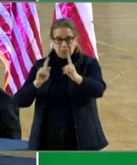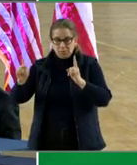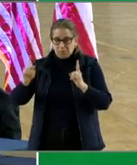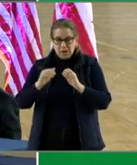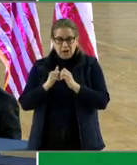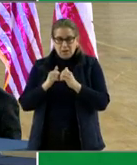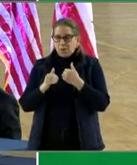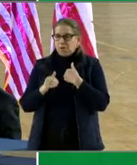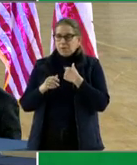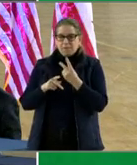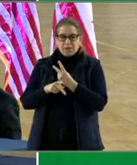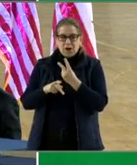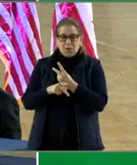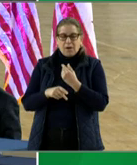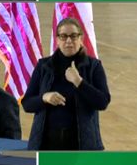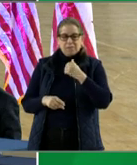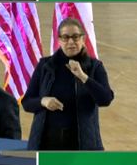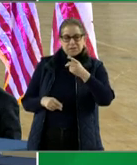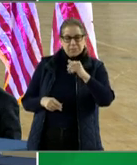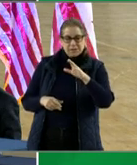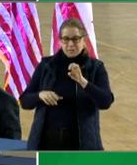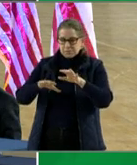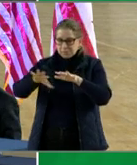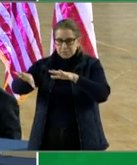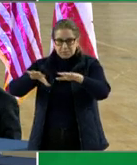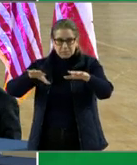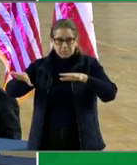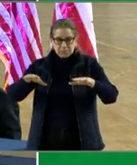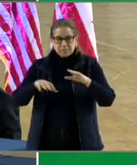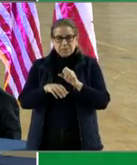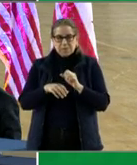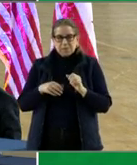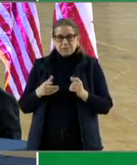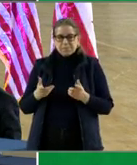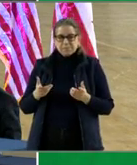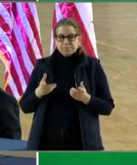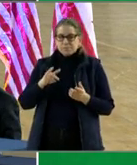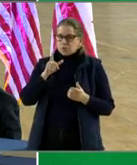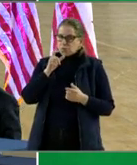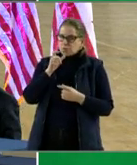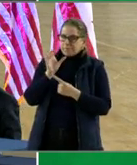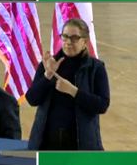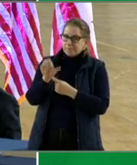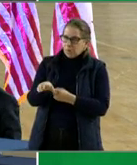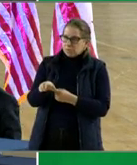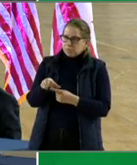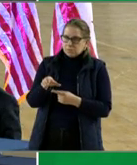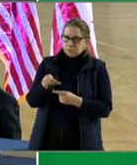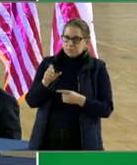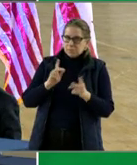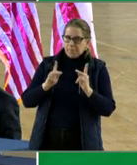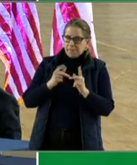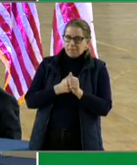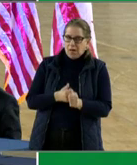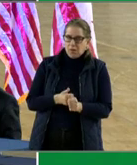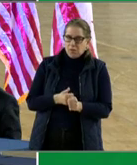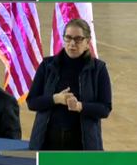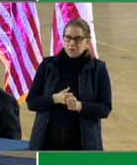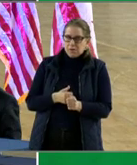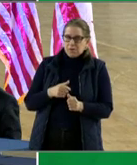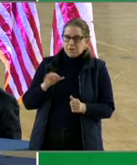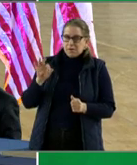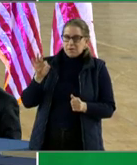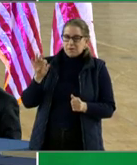rules are in place, but is anybody enforcing them? For example, a person at Forensics said they're concerned that if they complain,